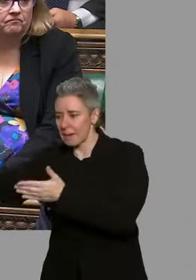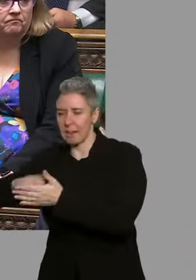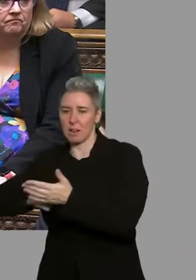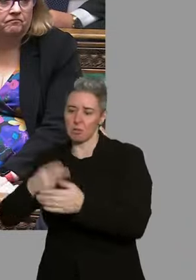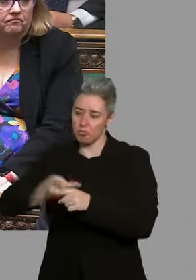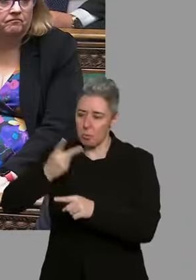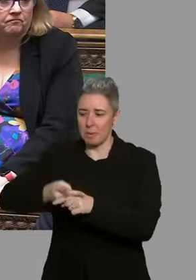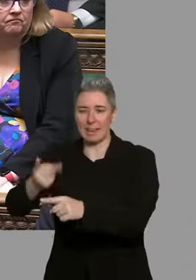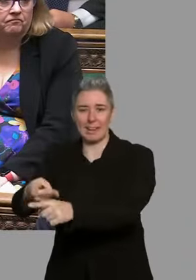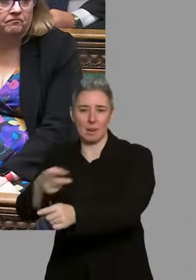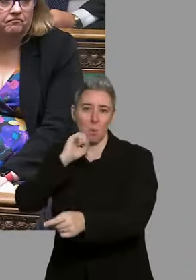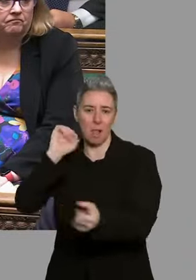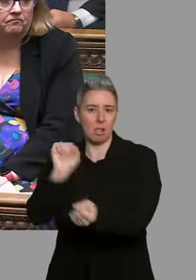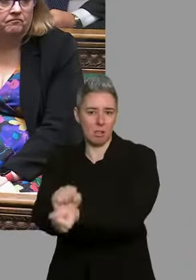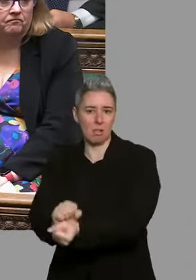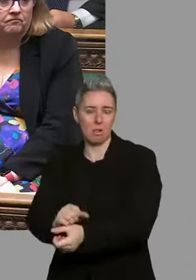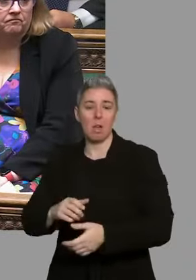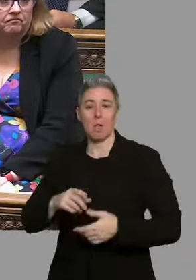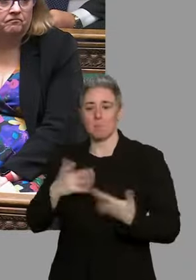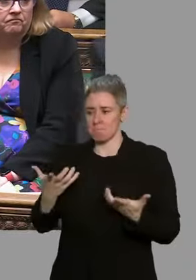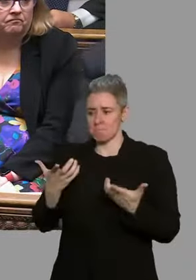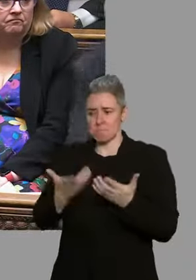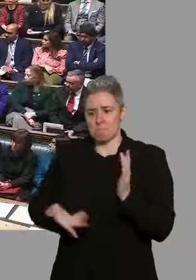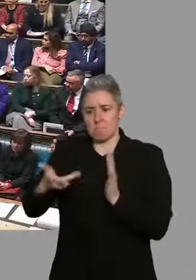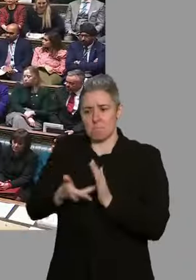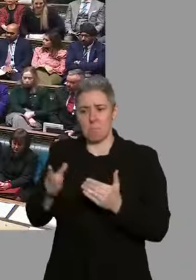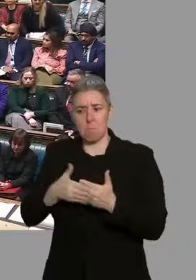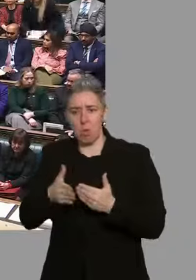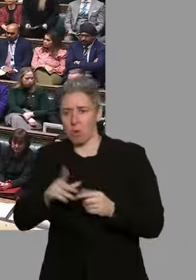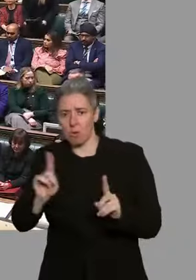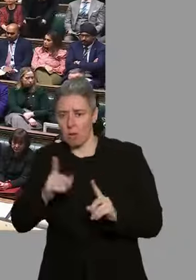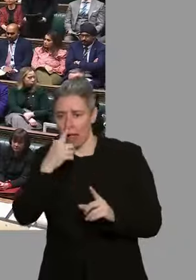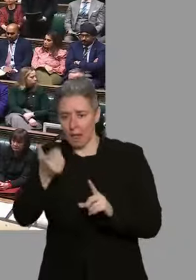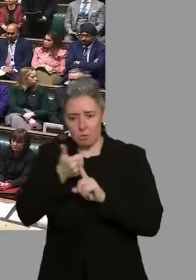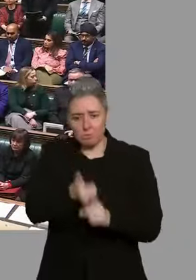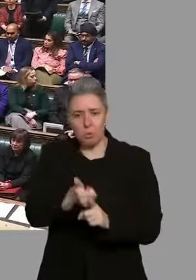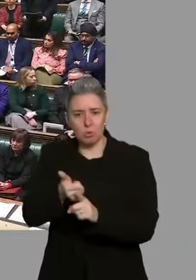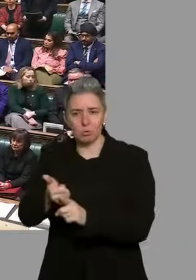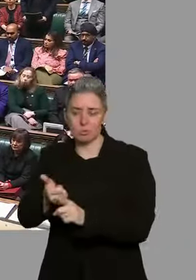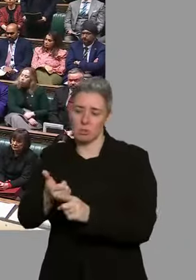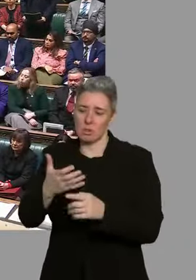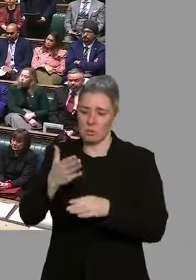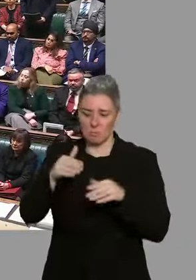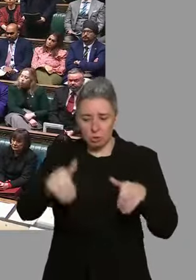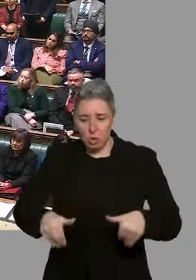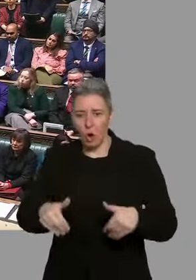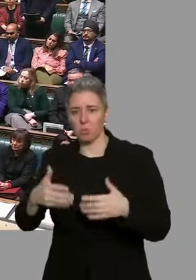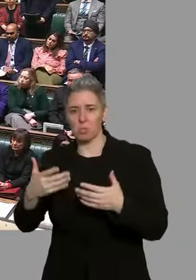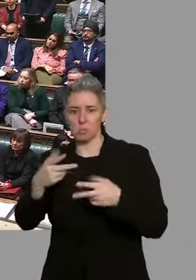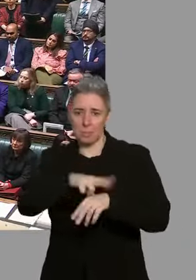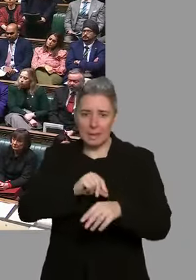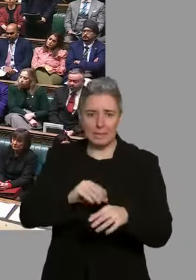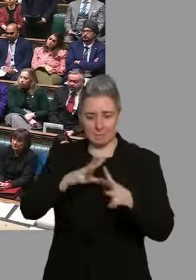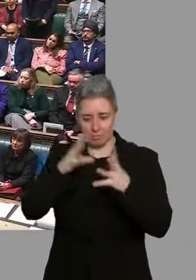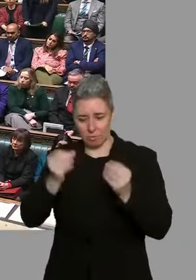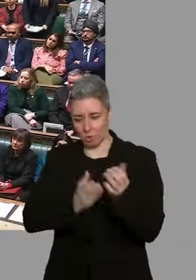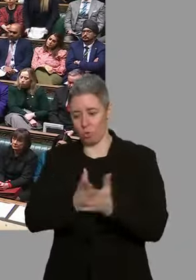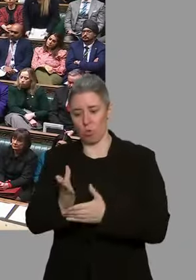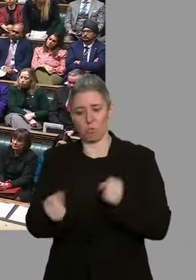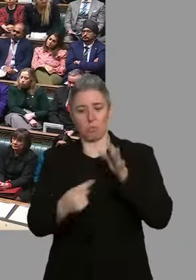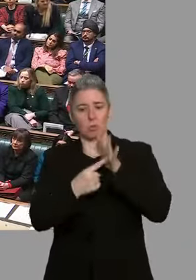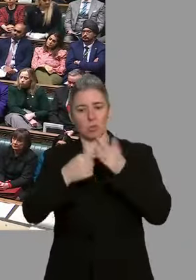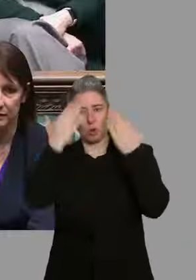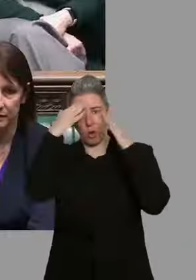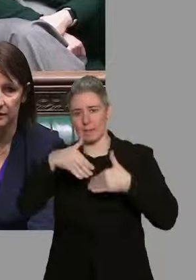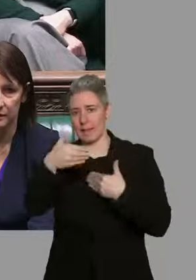and businesses during their critical holiday season? Prime Minister. Well, I thank you for raising this, and I've spoken to many who work in